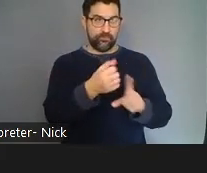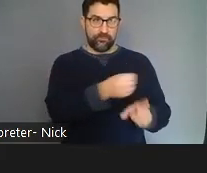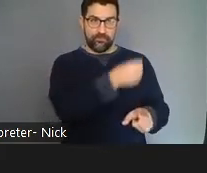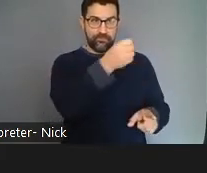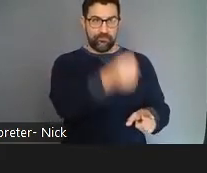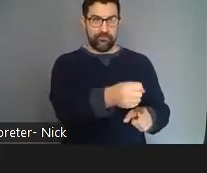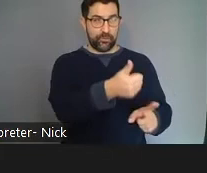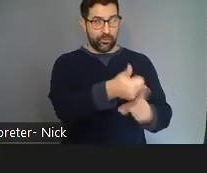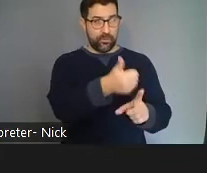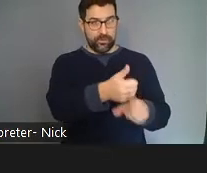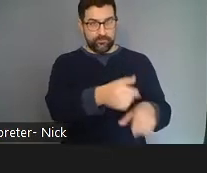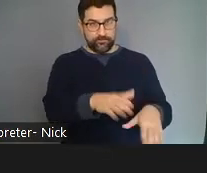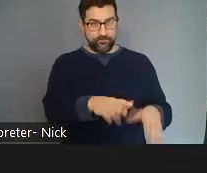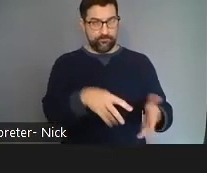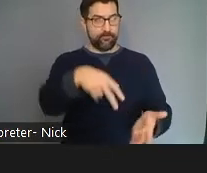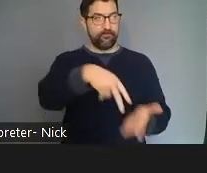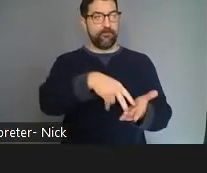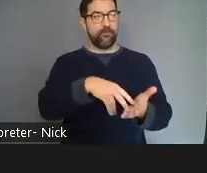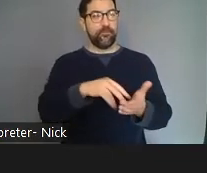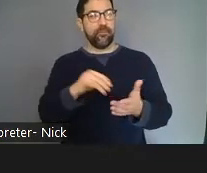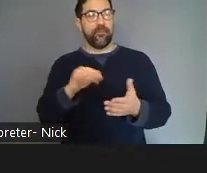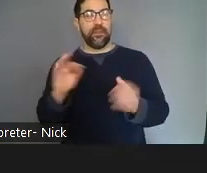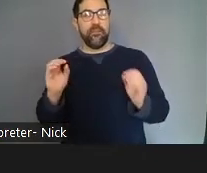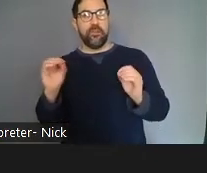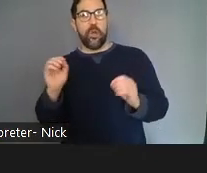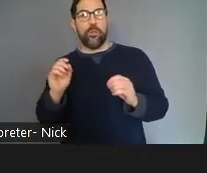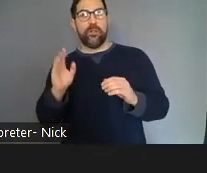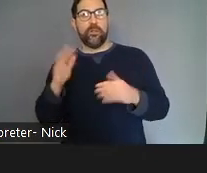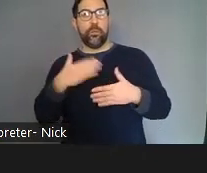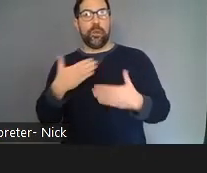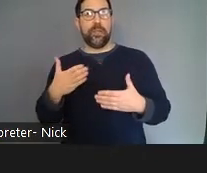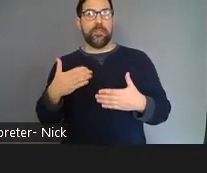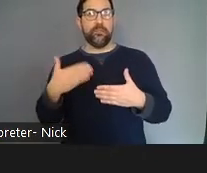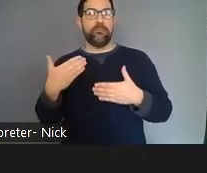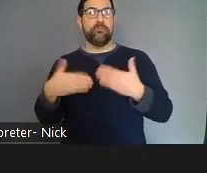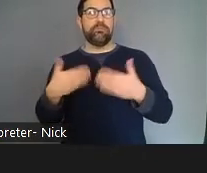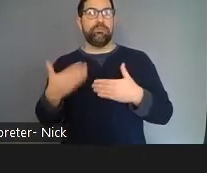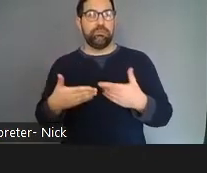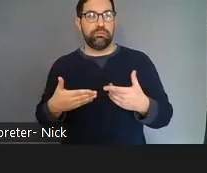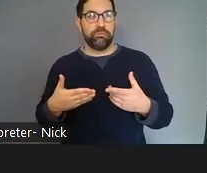unless one person steps out of their comfort zone and